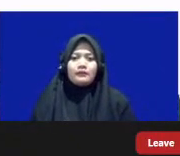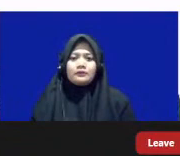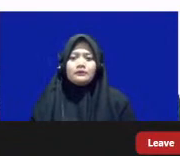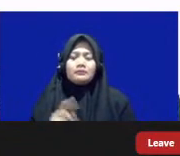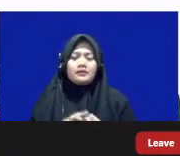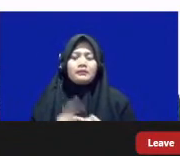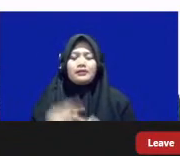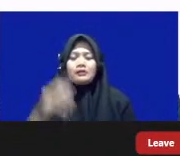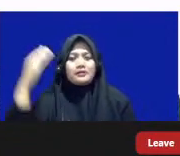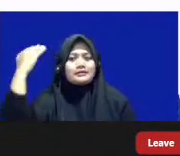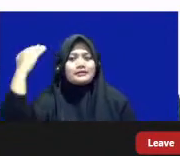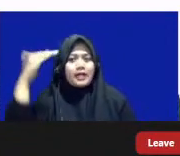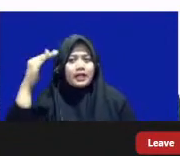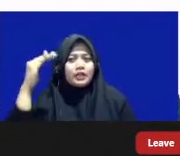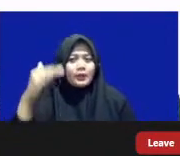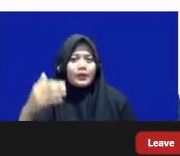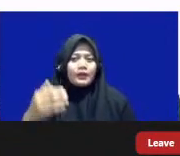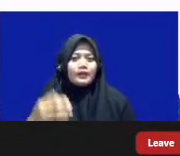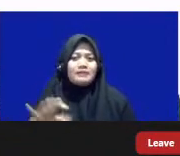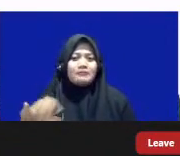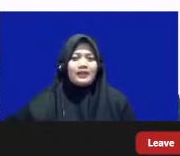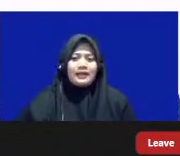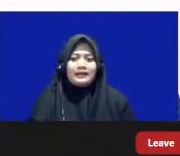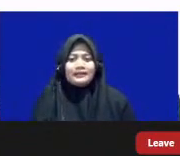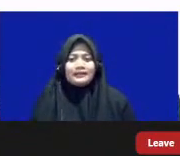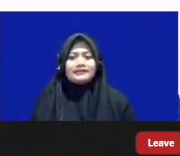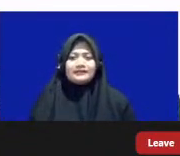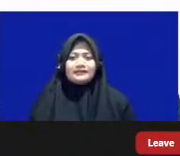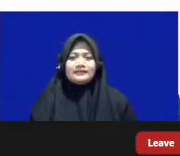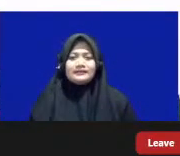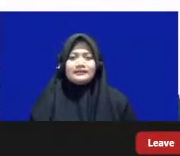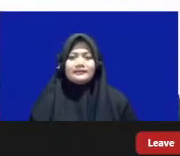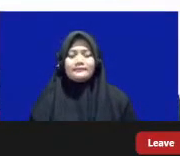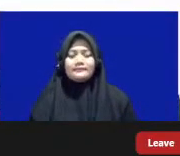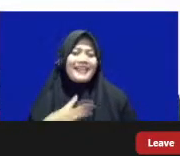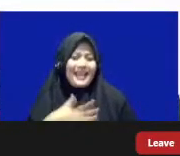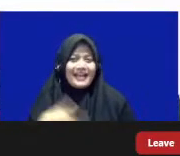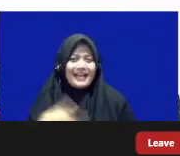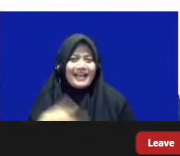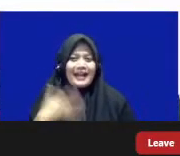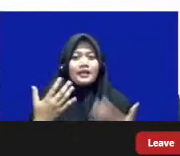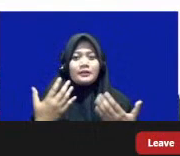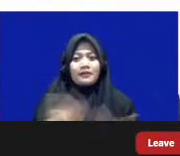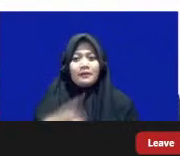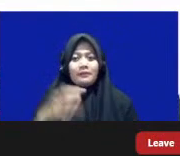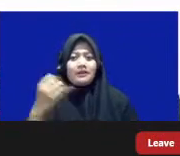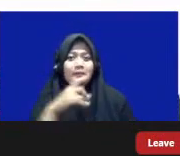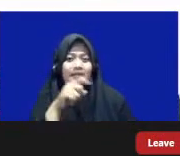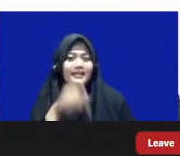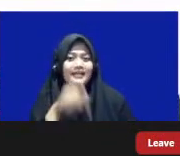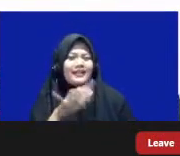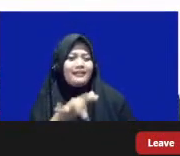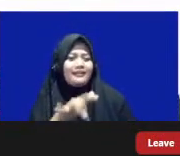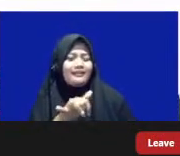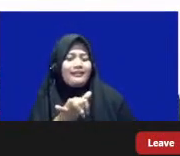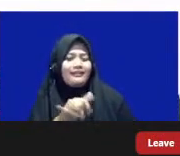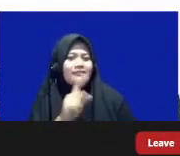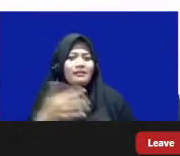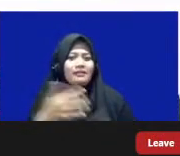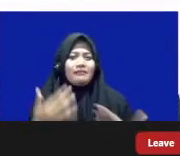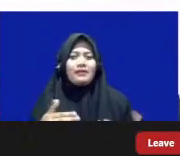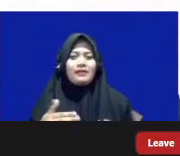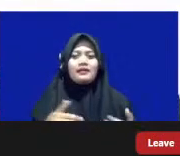Okay, I think these questions I have already answered, but since it's related to women, I'm very much happy